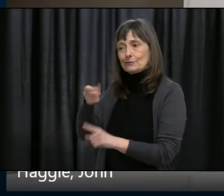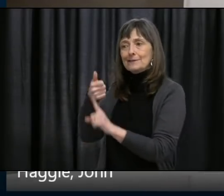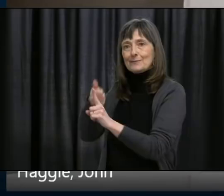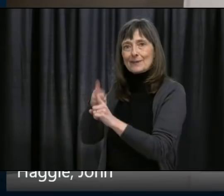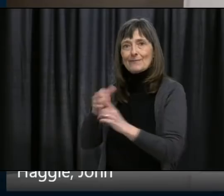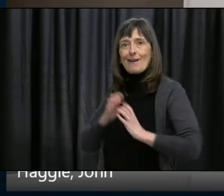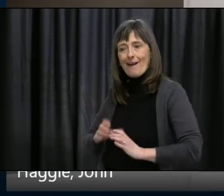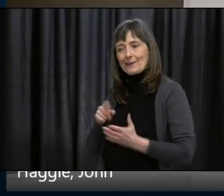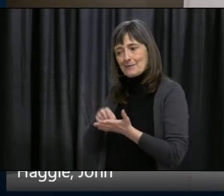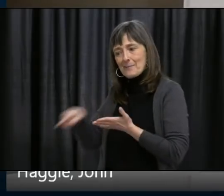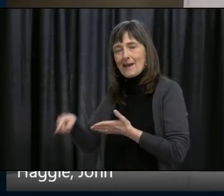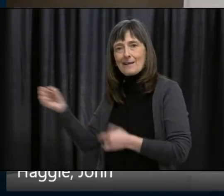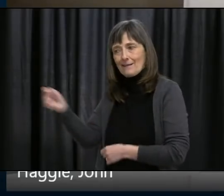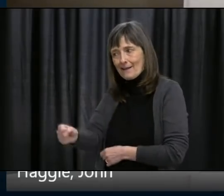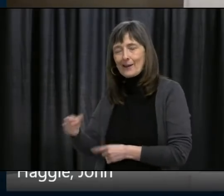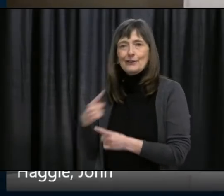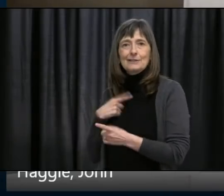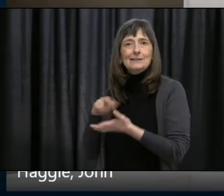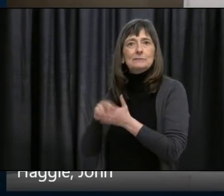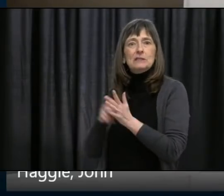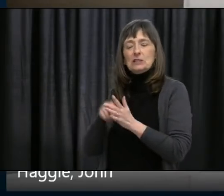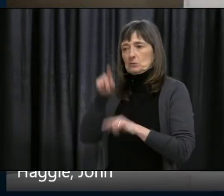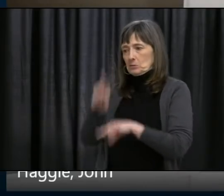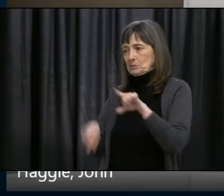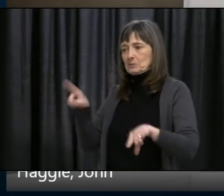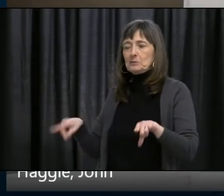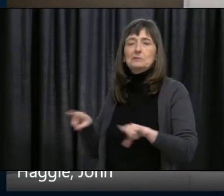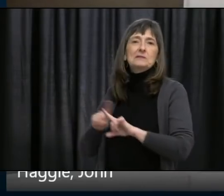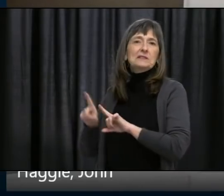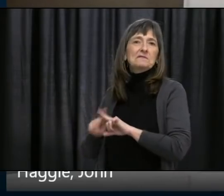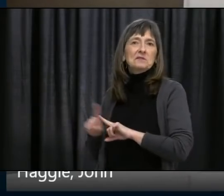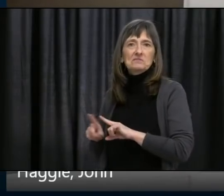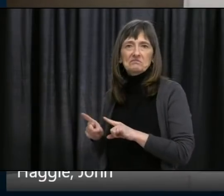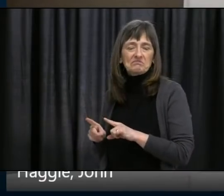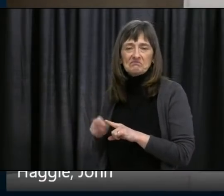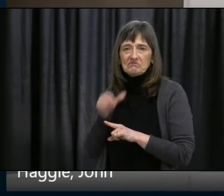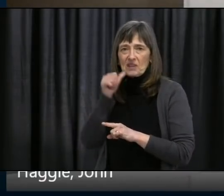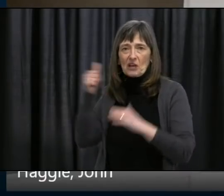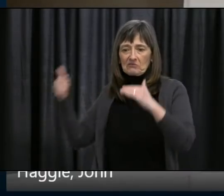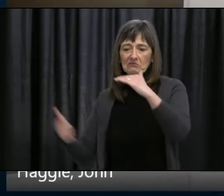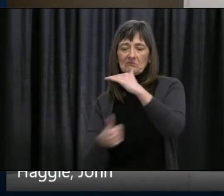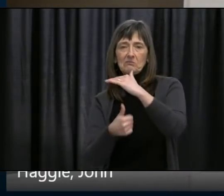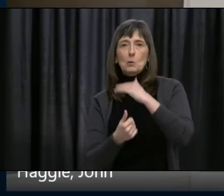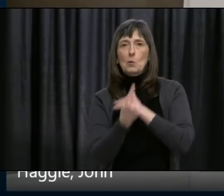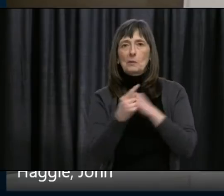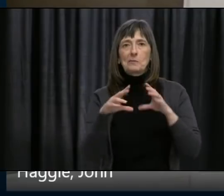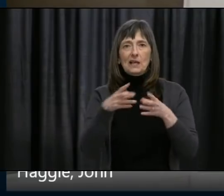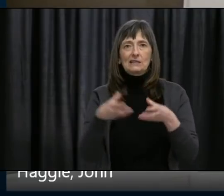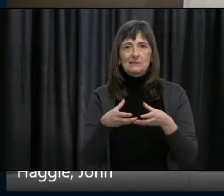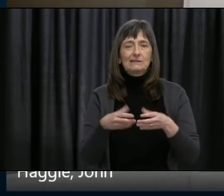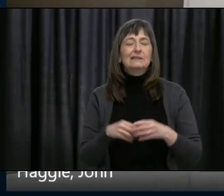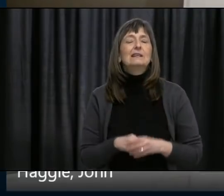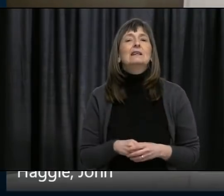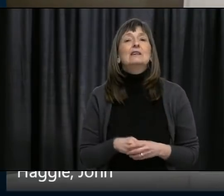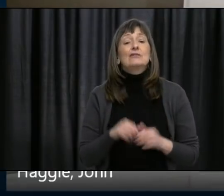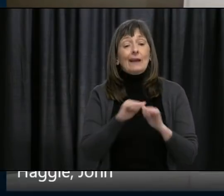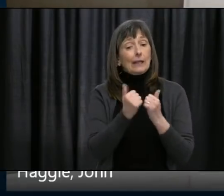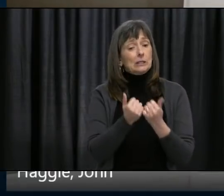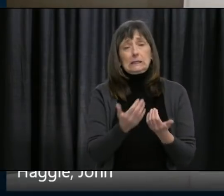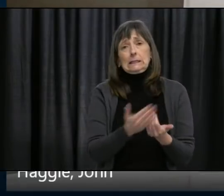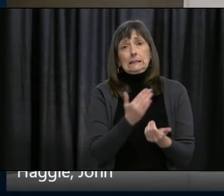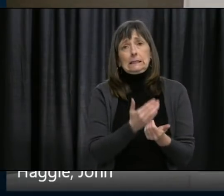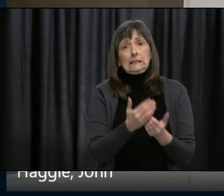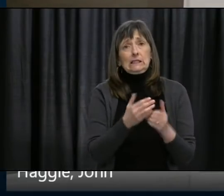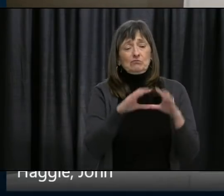managed care, where the client themselves organizes their care workers. The agencies are a little easier to deal with because there's